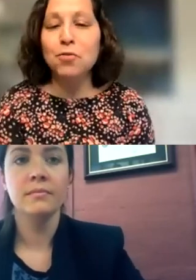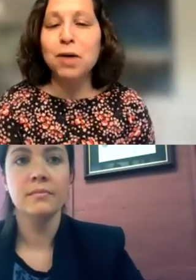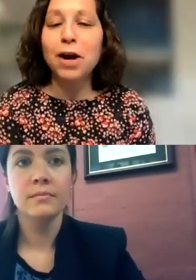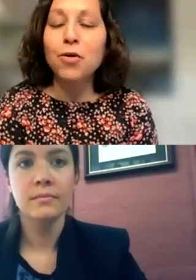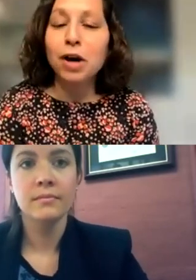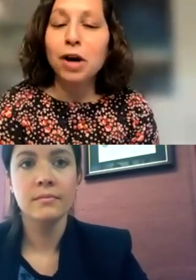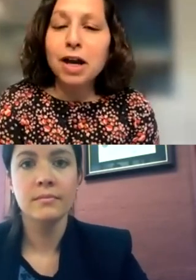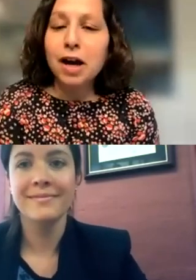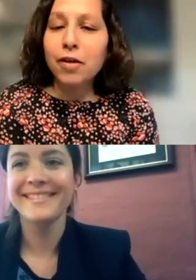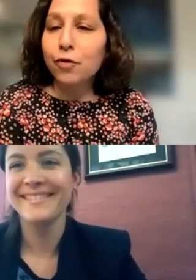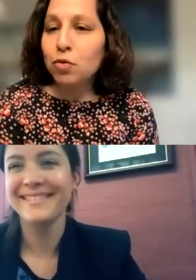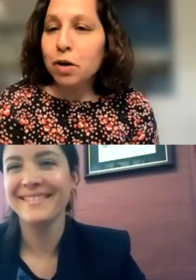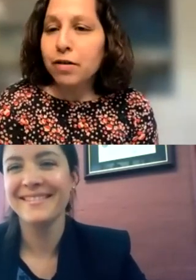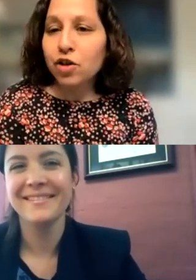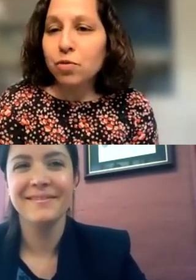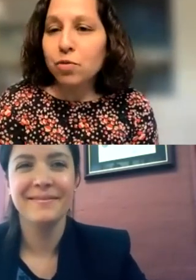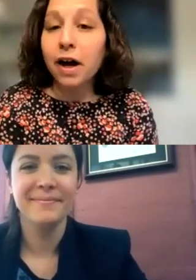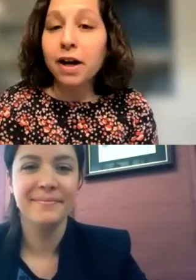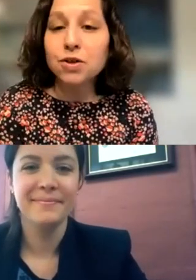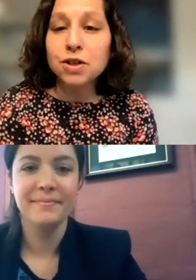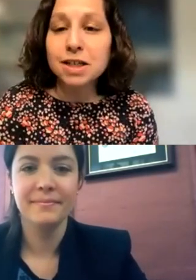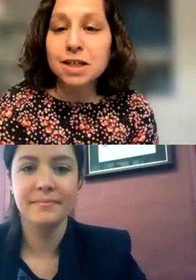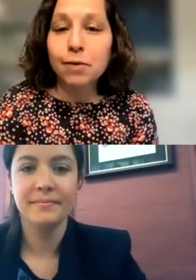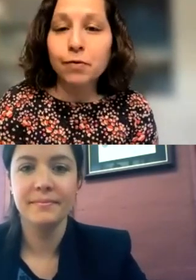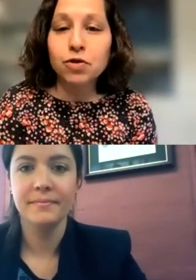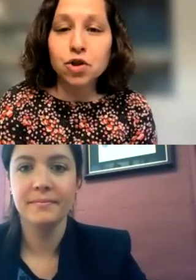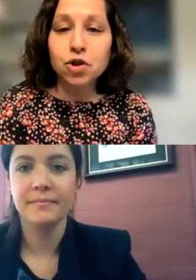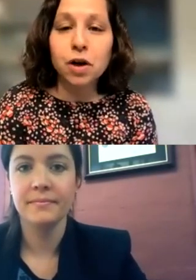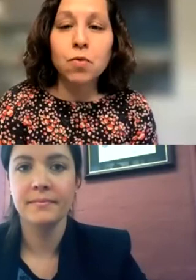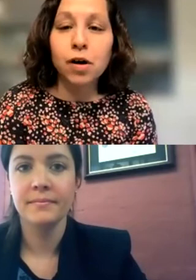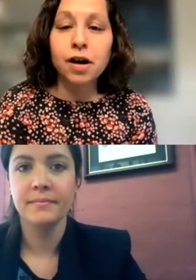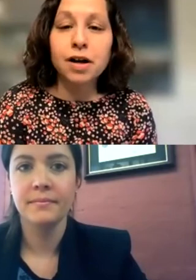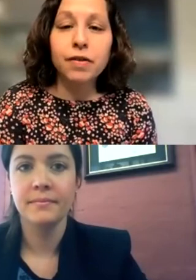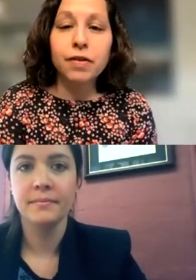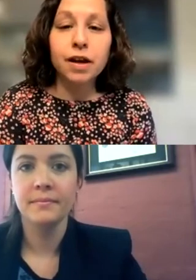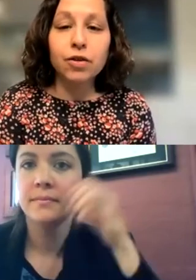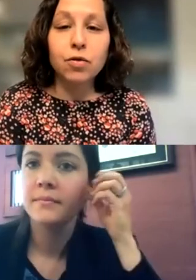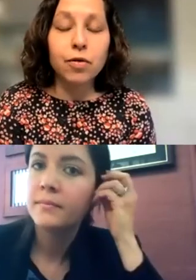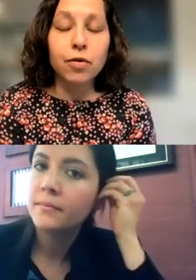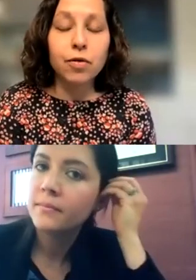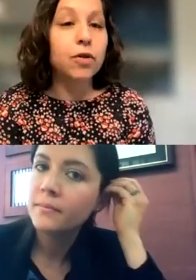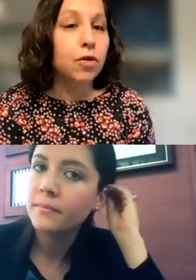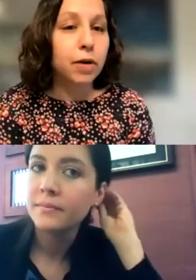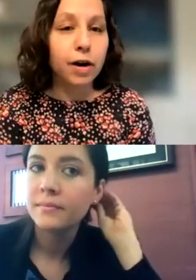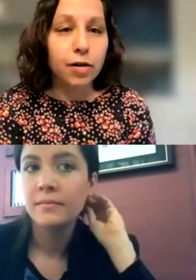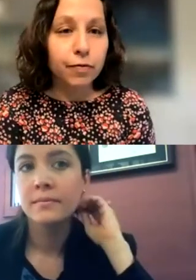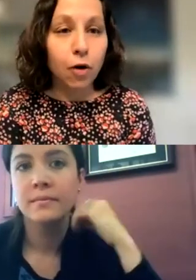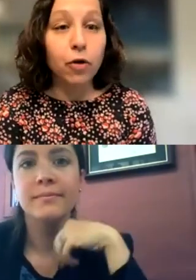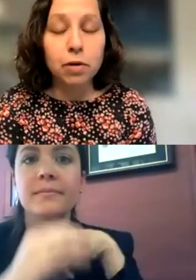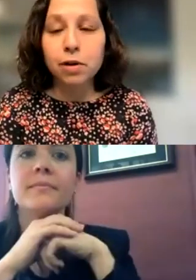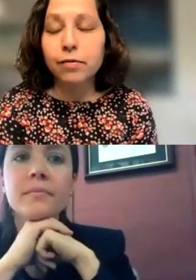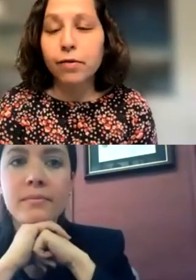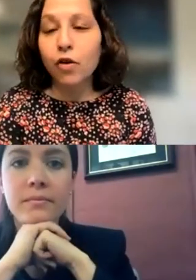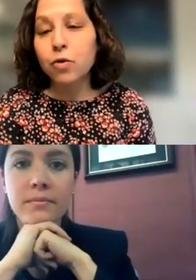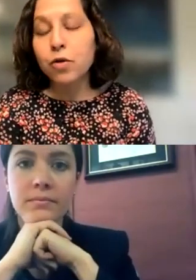one of my own. The first one is an expression of gratitude to the team for such great work that can endure throughout the career of all the